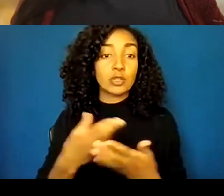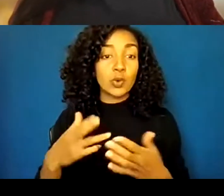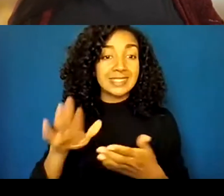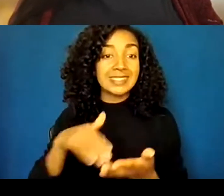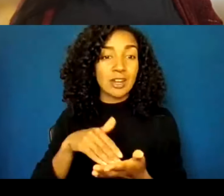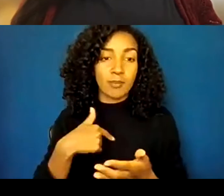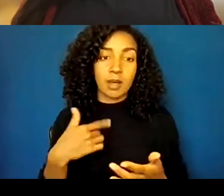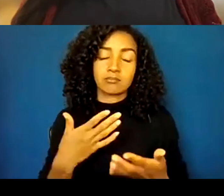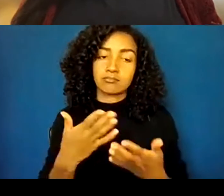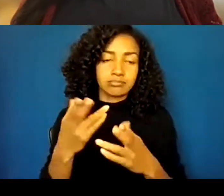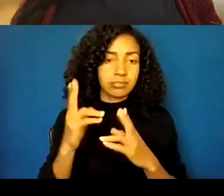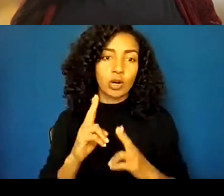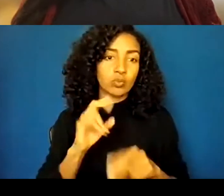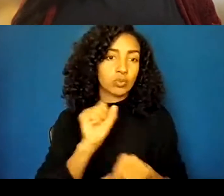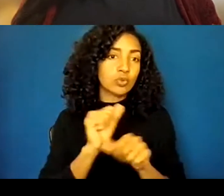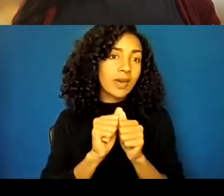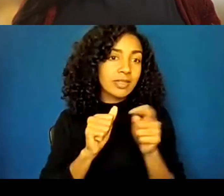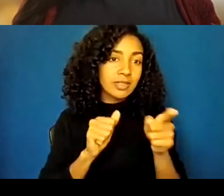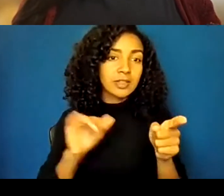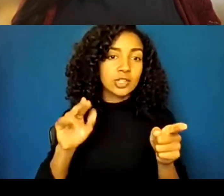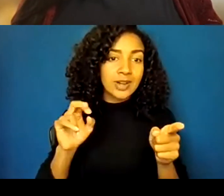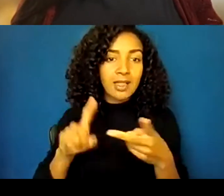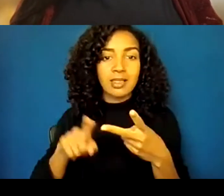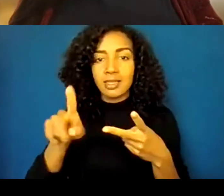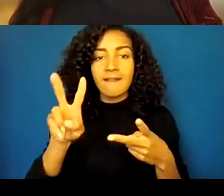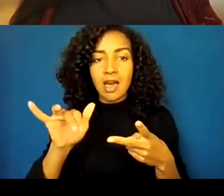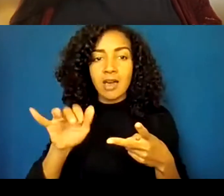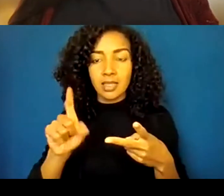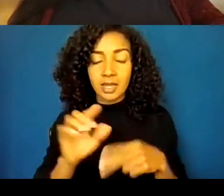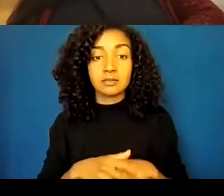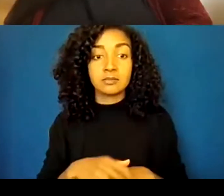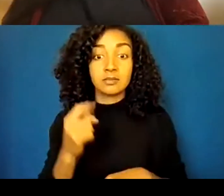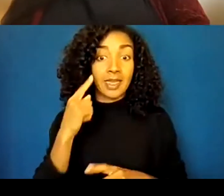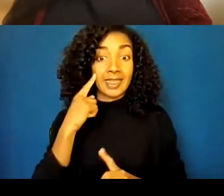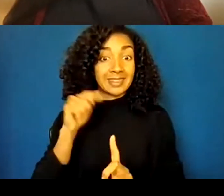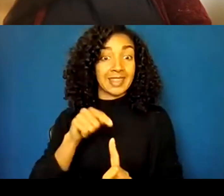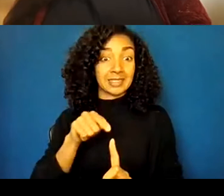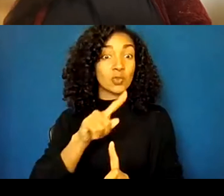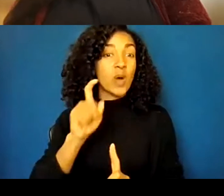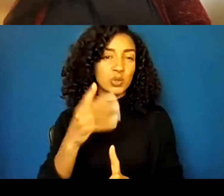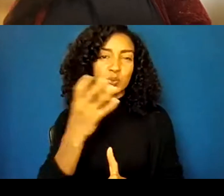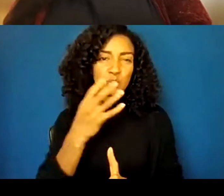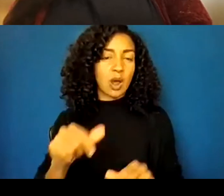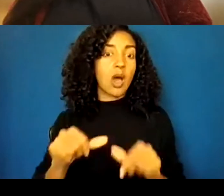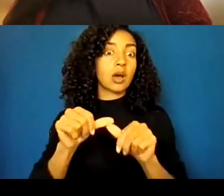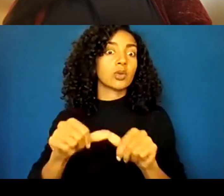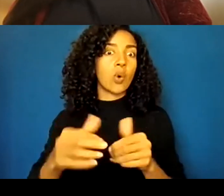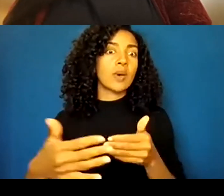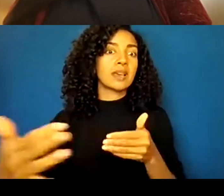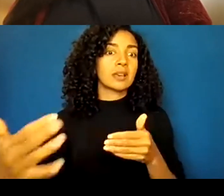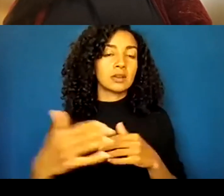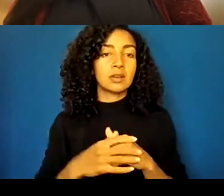Janelle and Violet. And so, you know, I think this is an ongoing question, I think potentially in